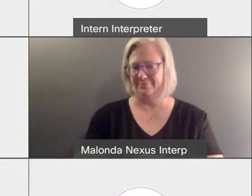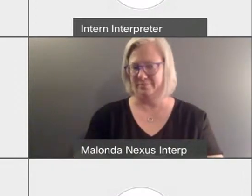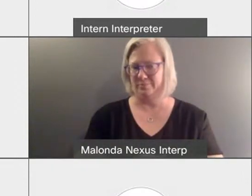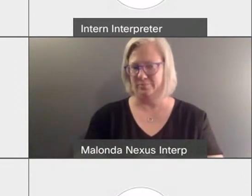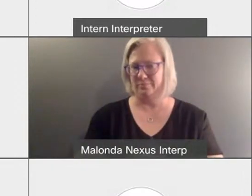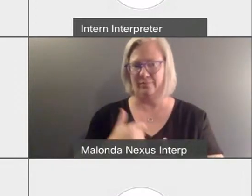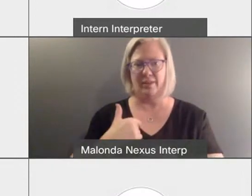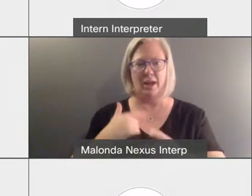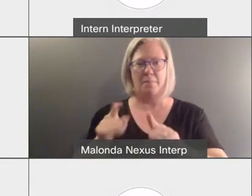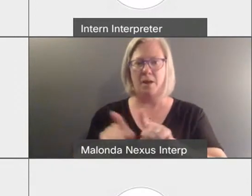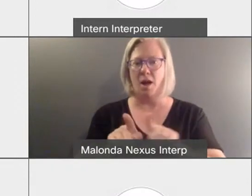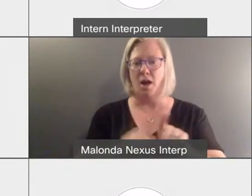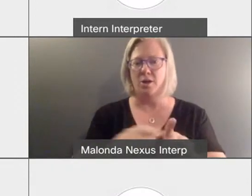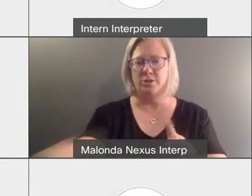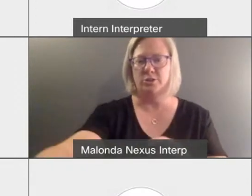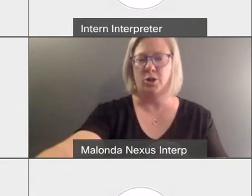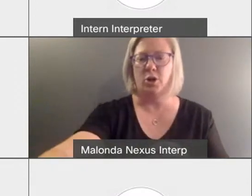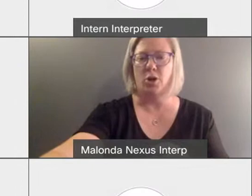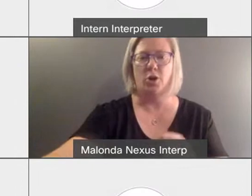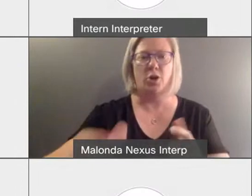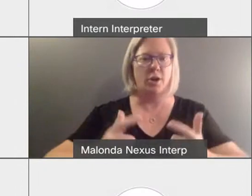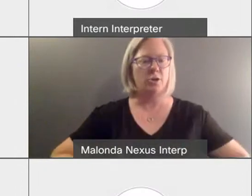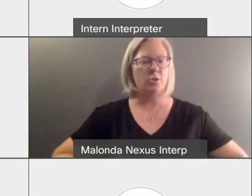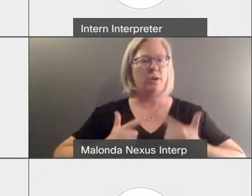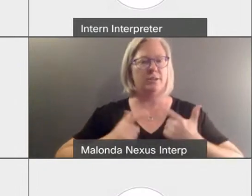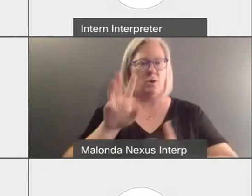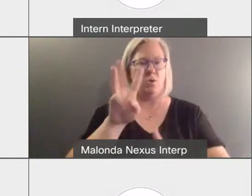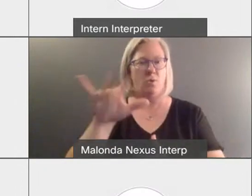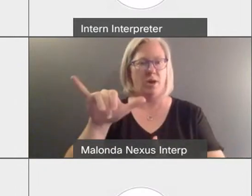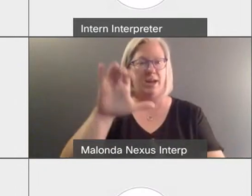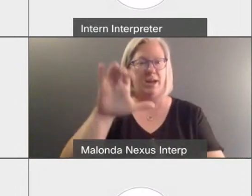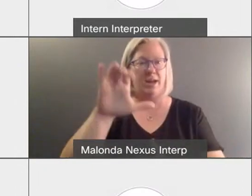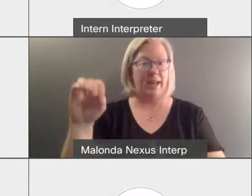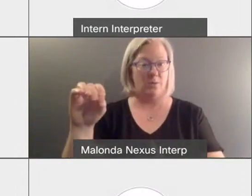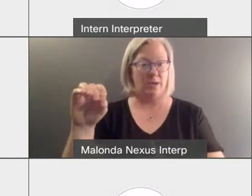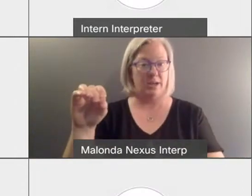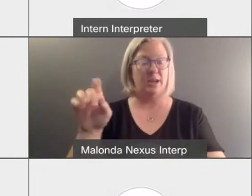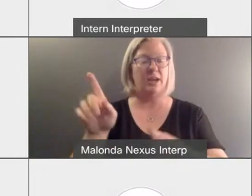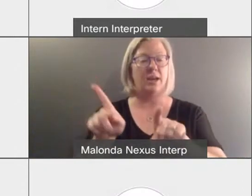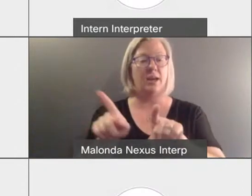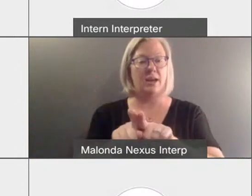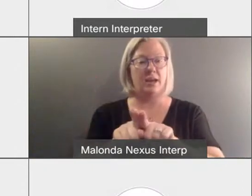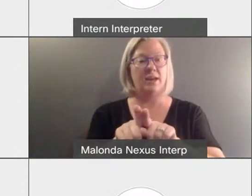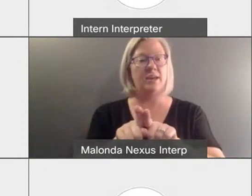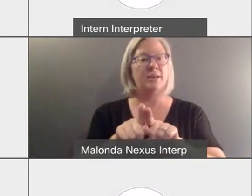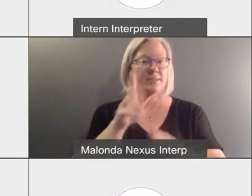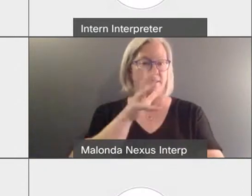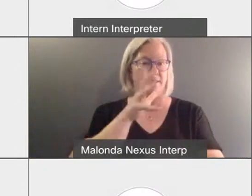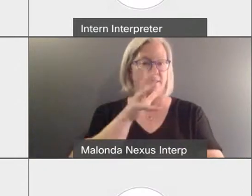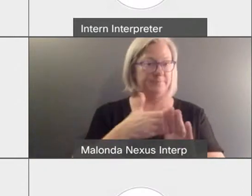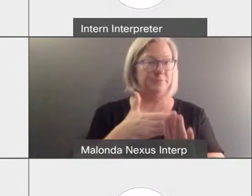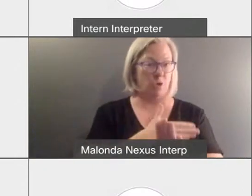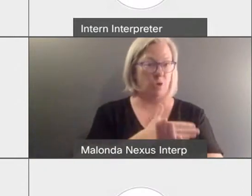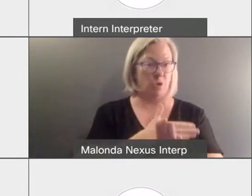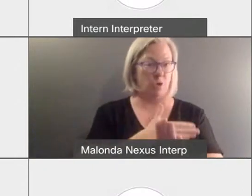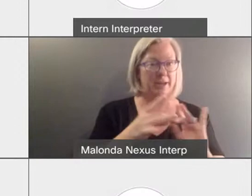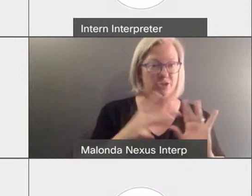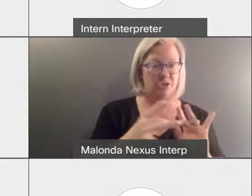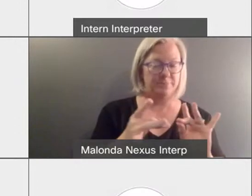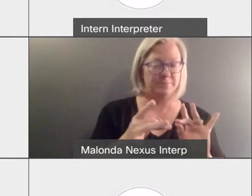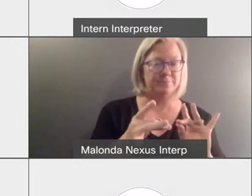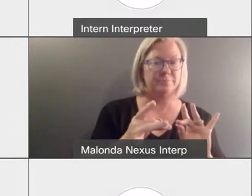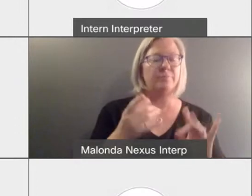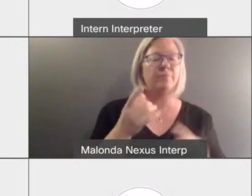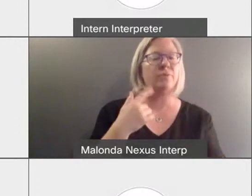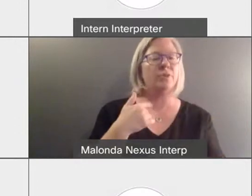I'm also a resident of Wyandotte County, as the lady before me mentioned.